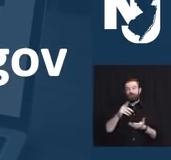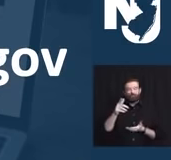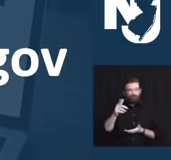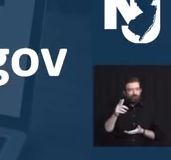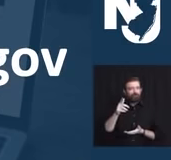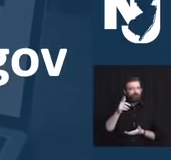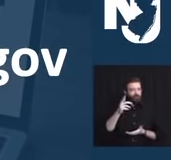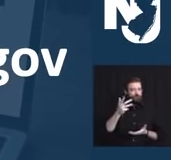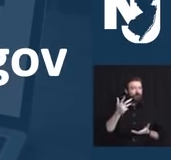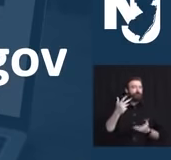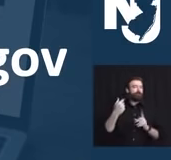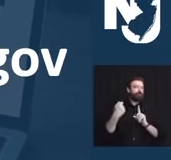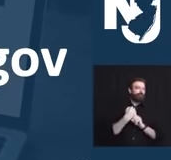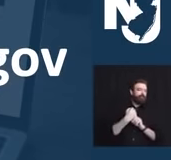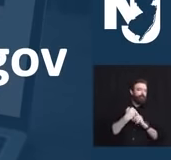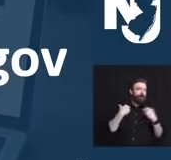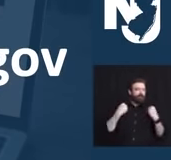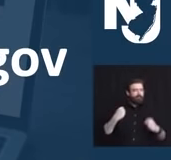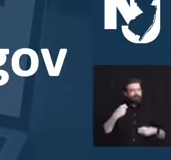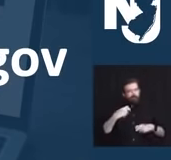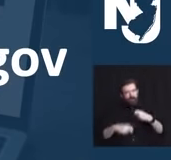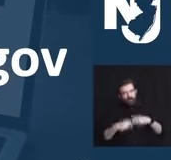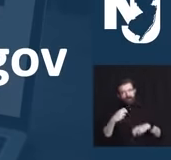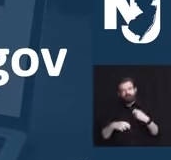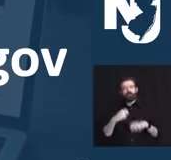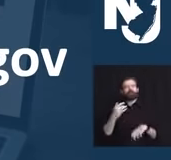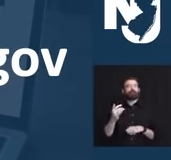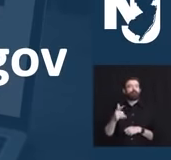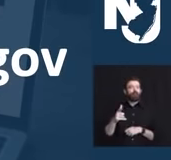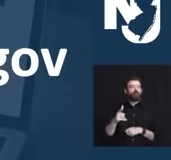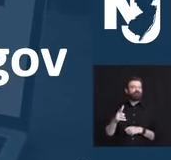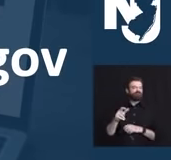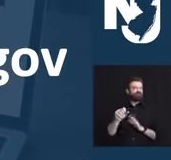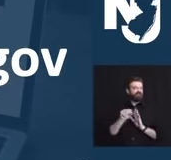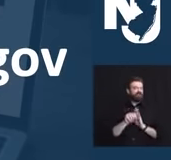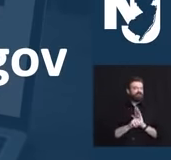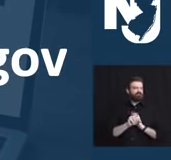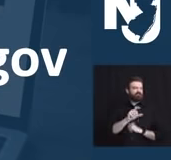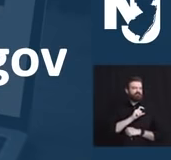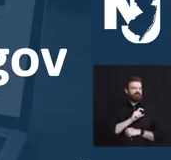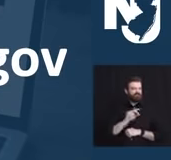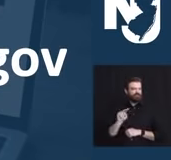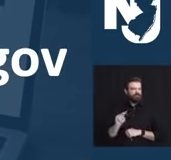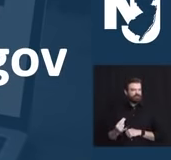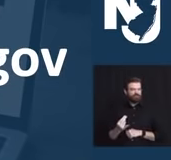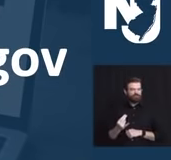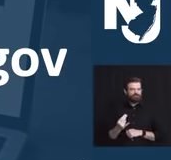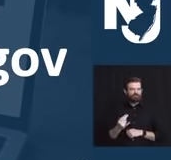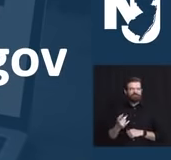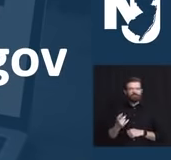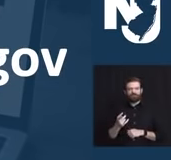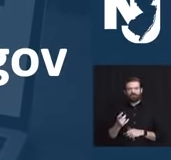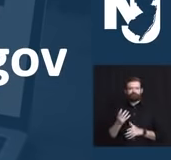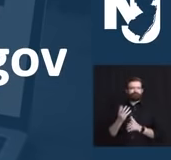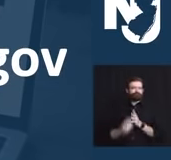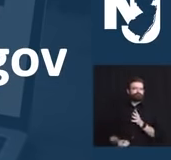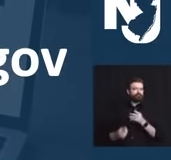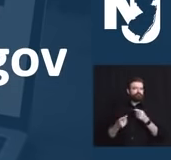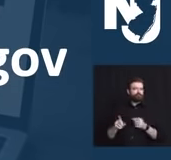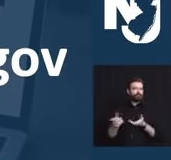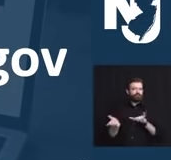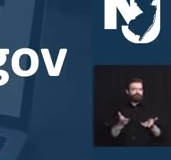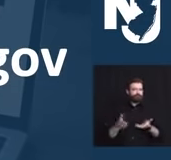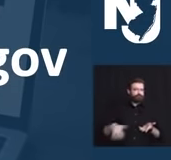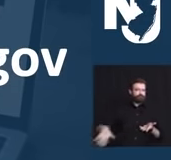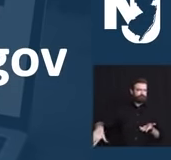74th member of the New Jersey State Police to have been lost in the line of duty. Each and every one of their names were read out as it is every year. Last